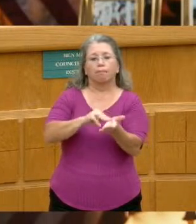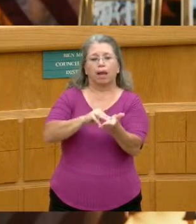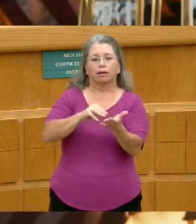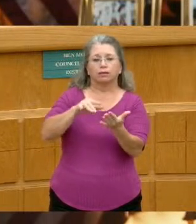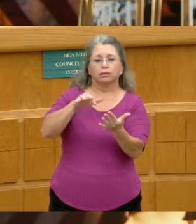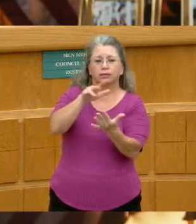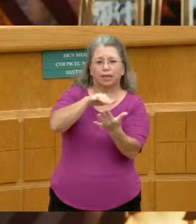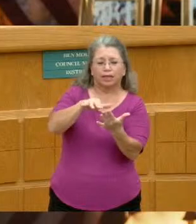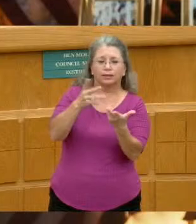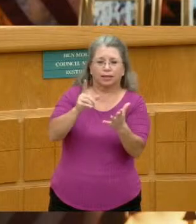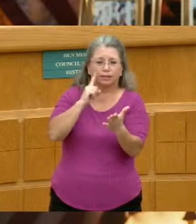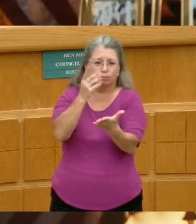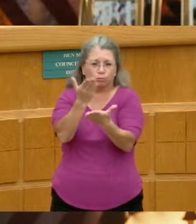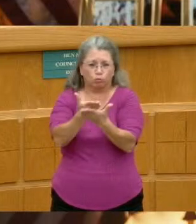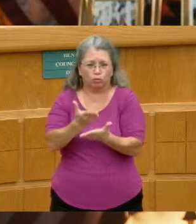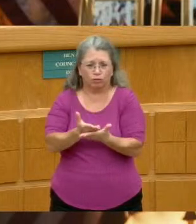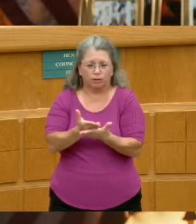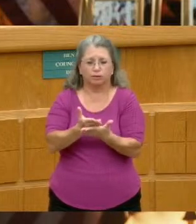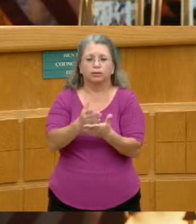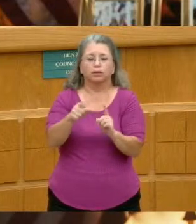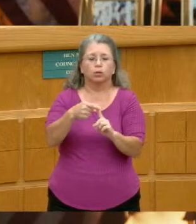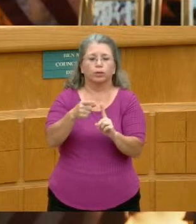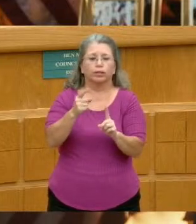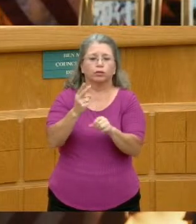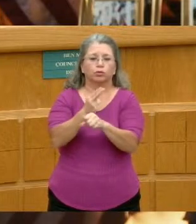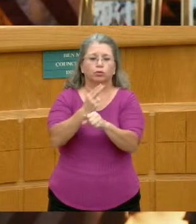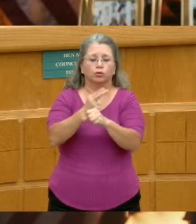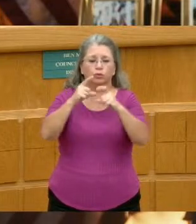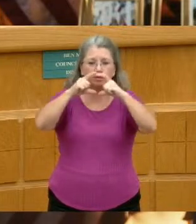slows the spread of COVID-19 and it